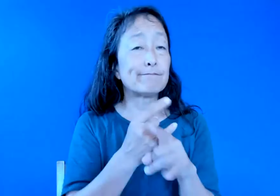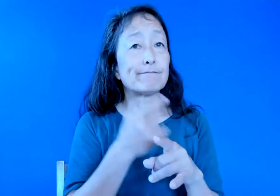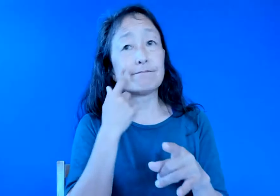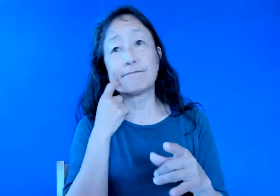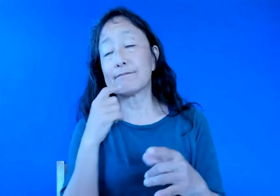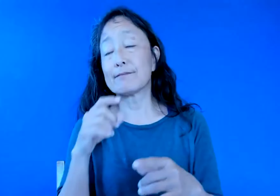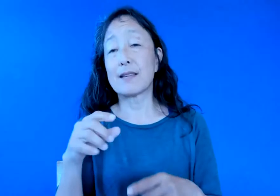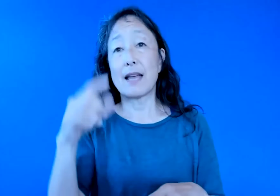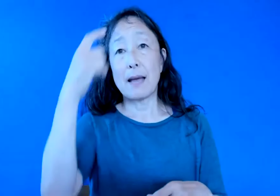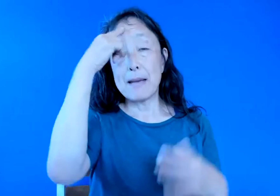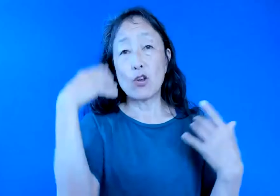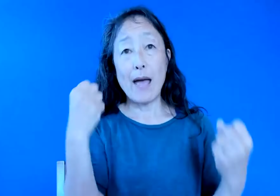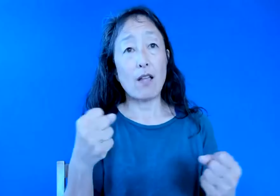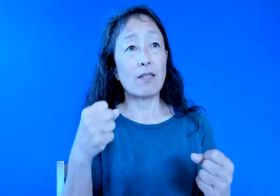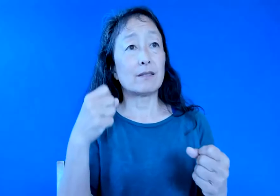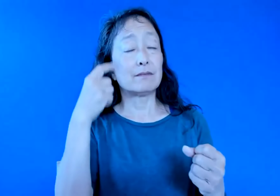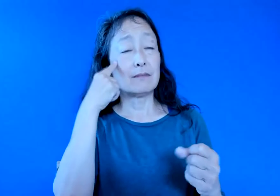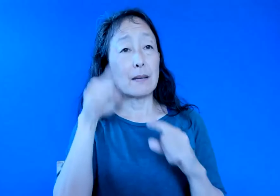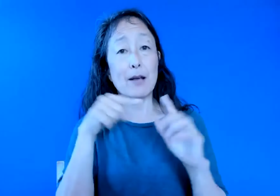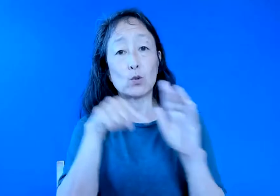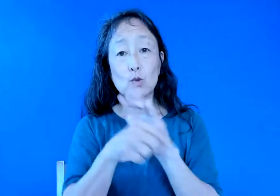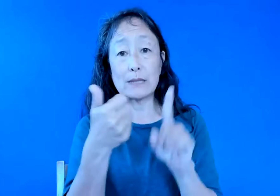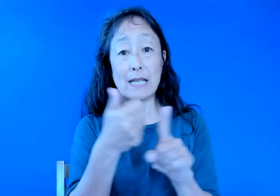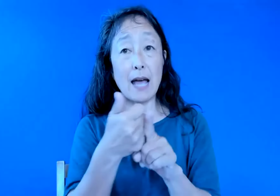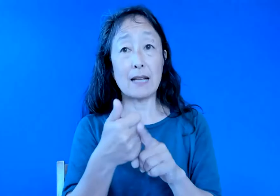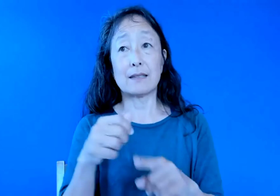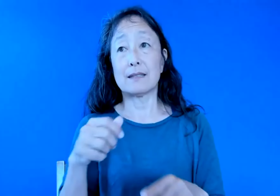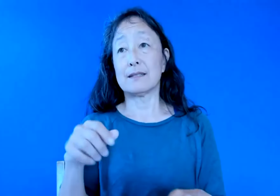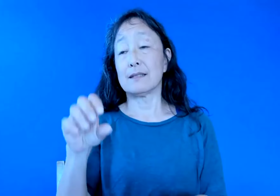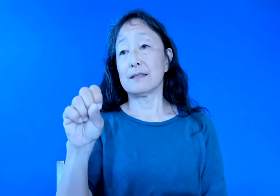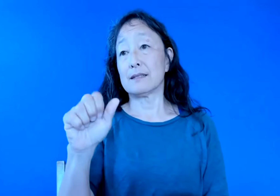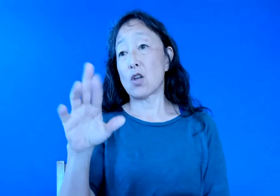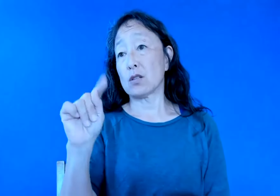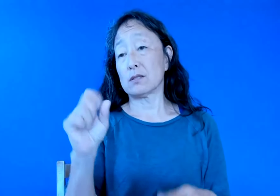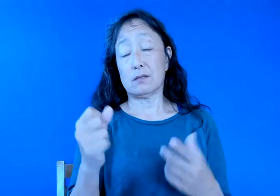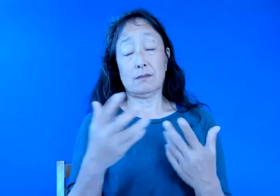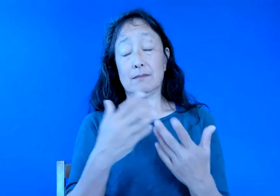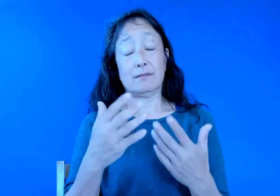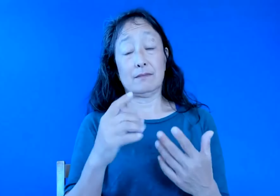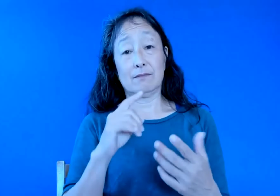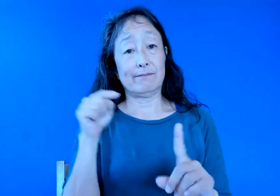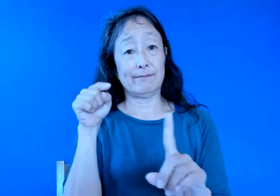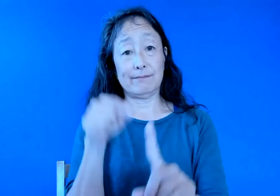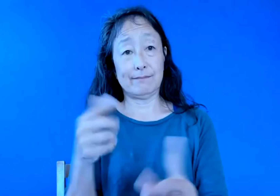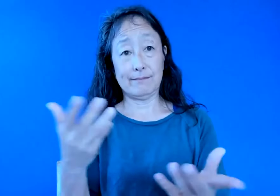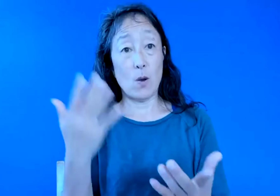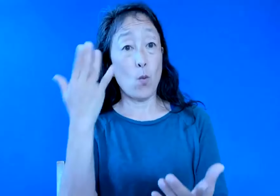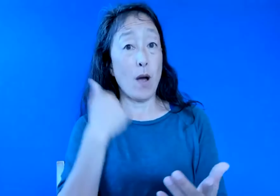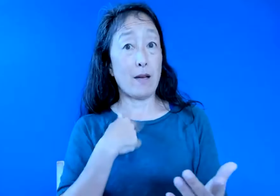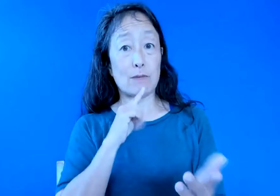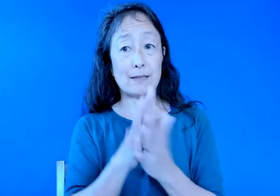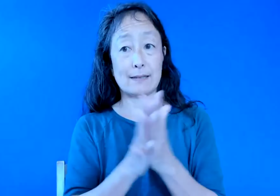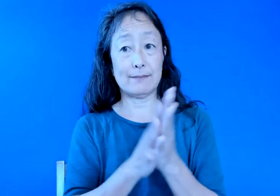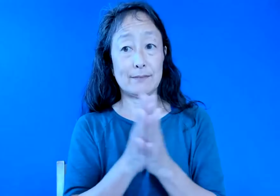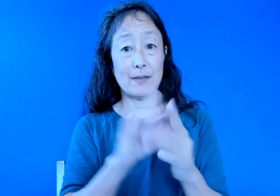SARTs. At the end of the day, the reason I was so eager to do this module